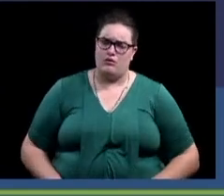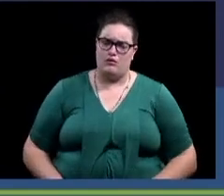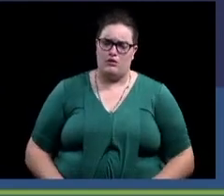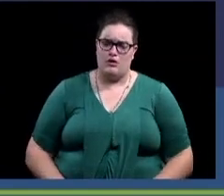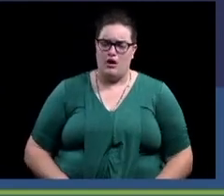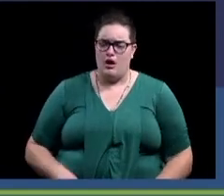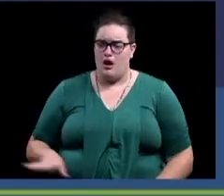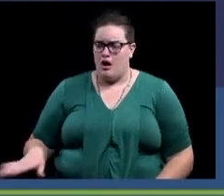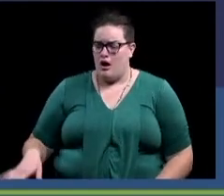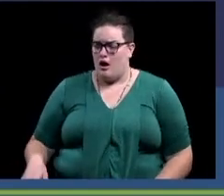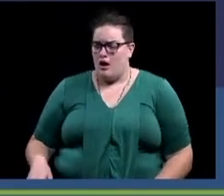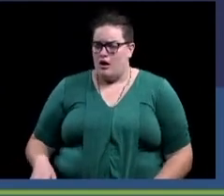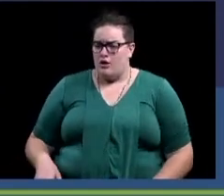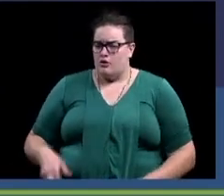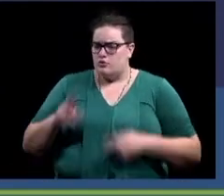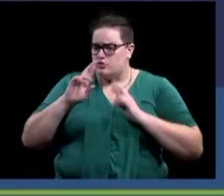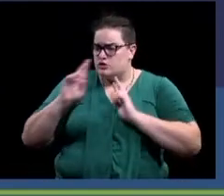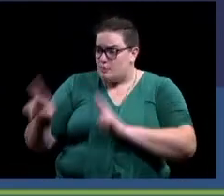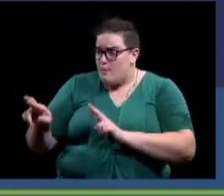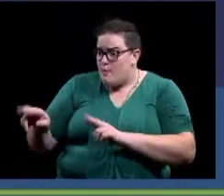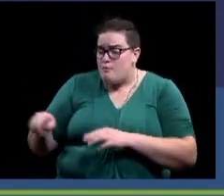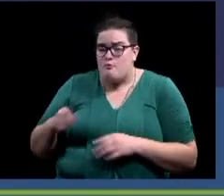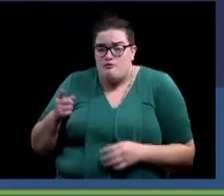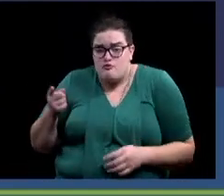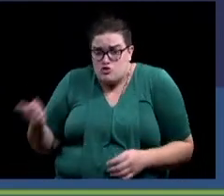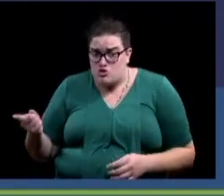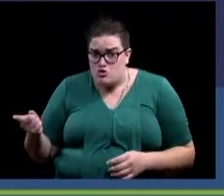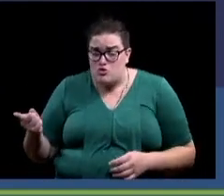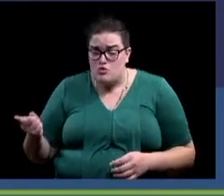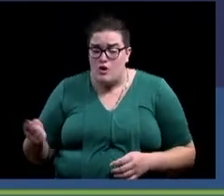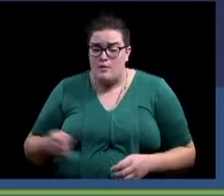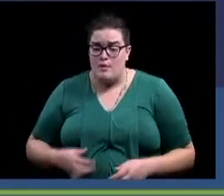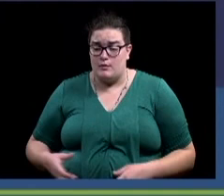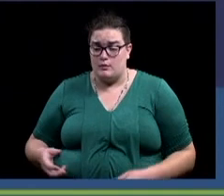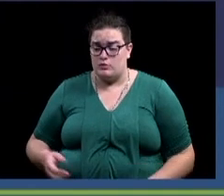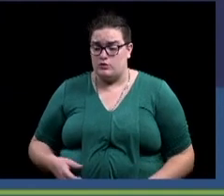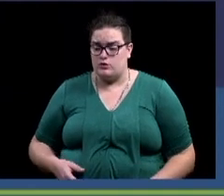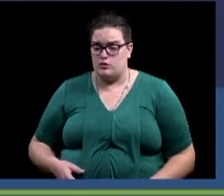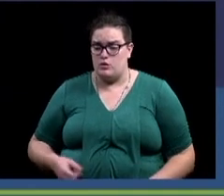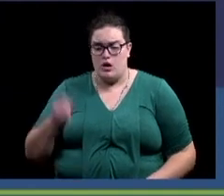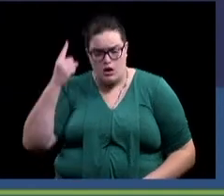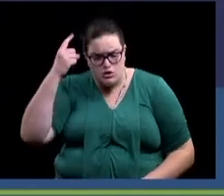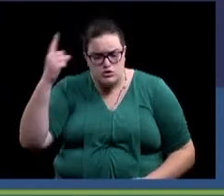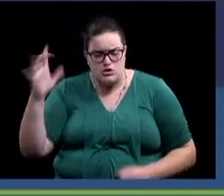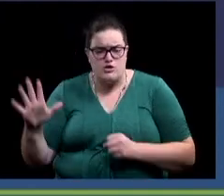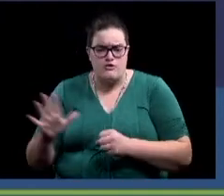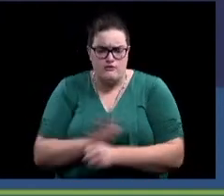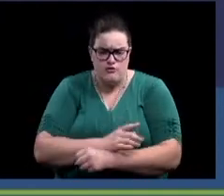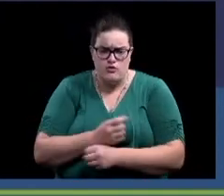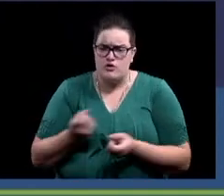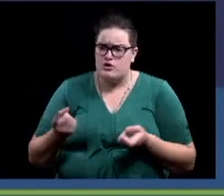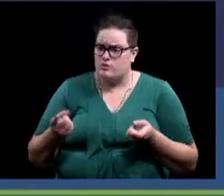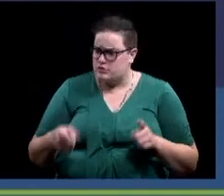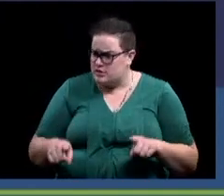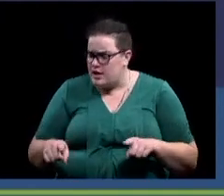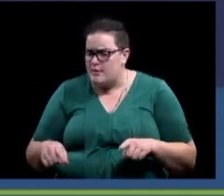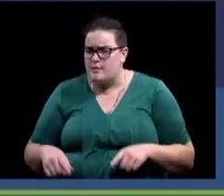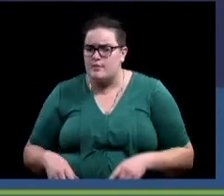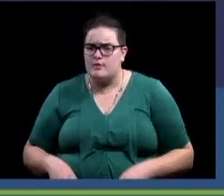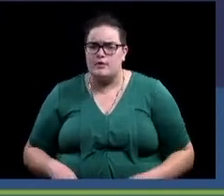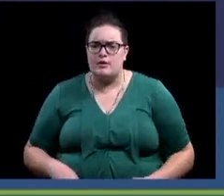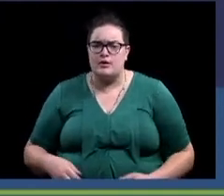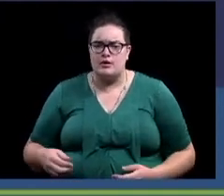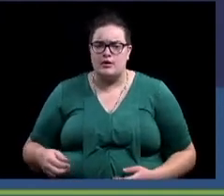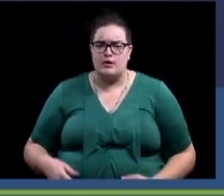to hear, and as Jim mentioned, as your statement reflected, the thoughtful approach for policy that